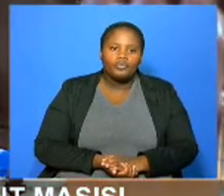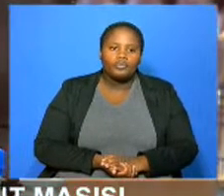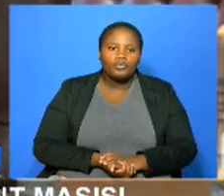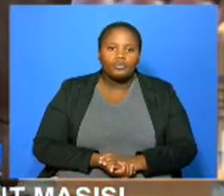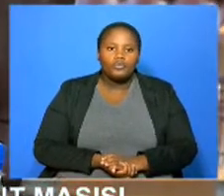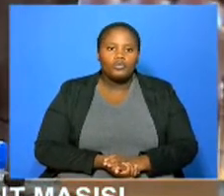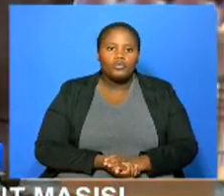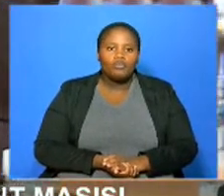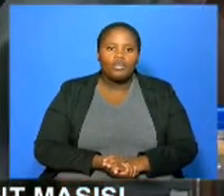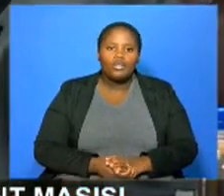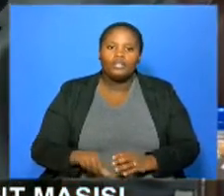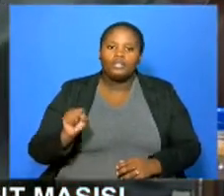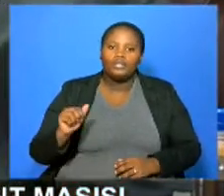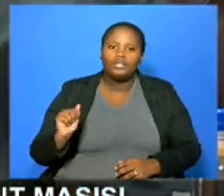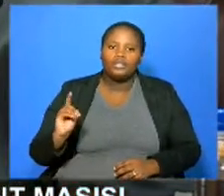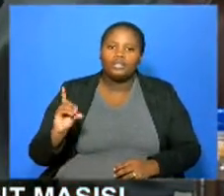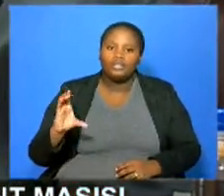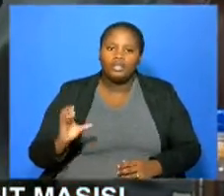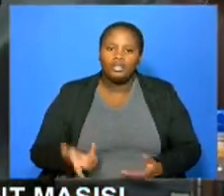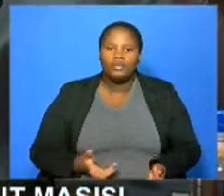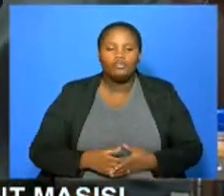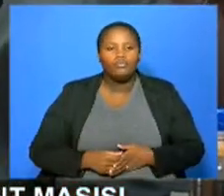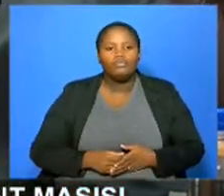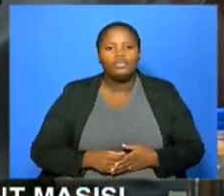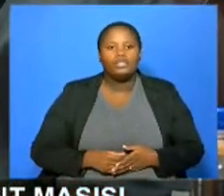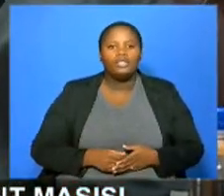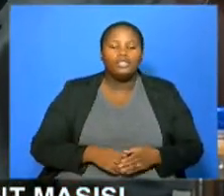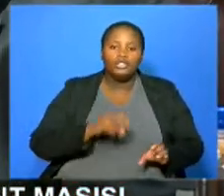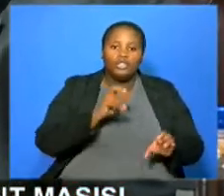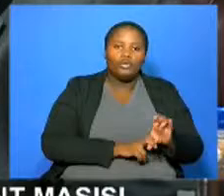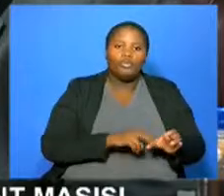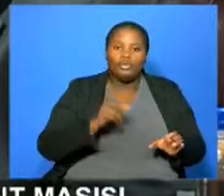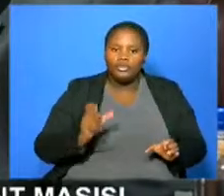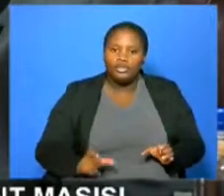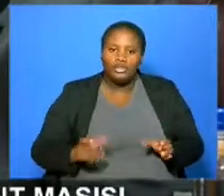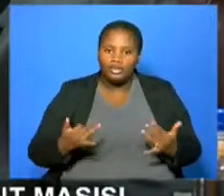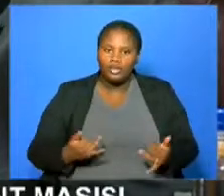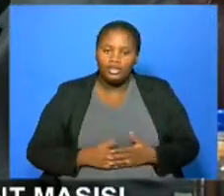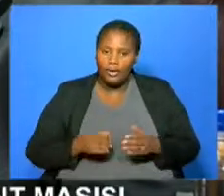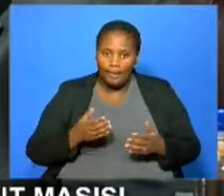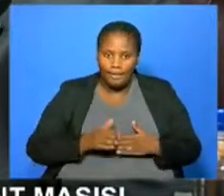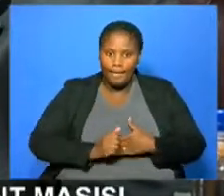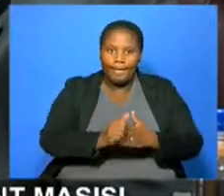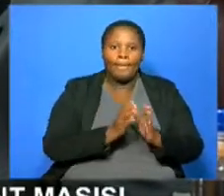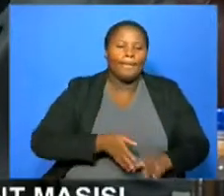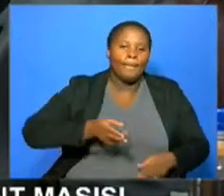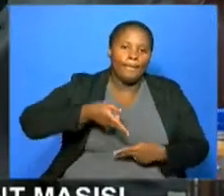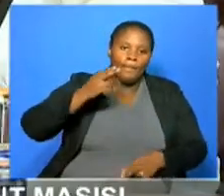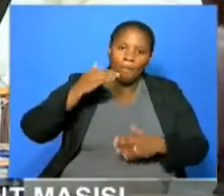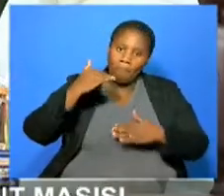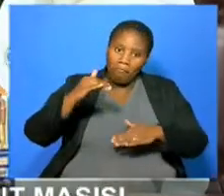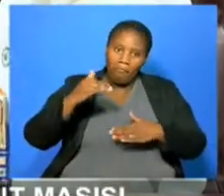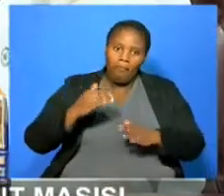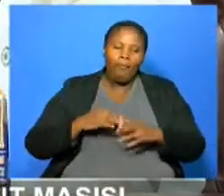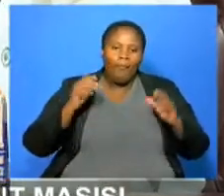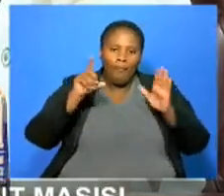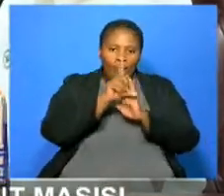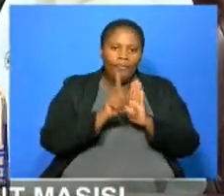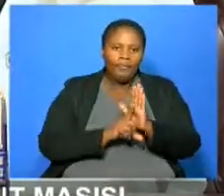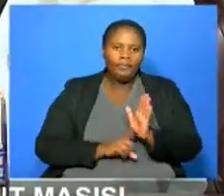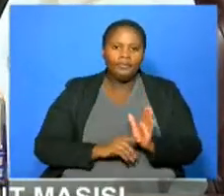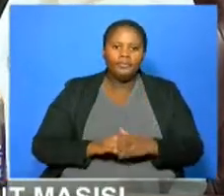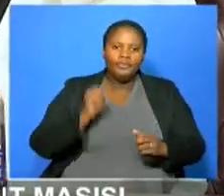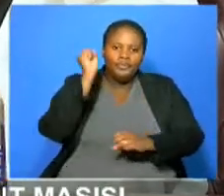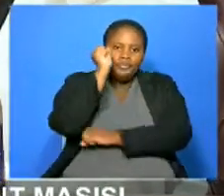reports. The Southern African Development Community Chairperson oversees the highest level of the governance structure of